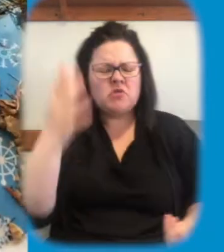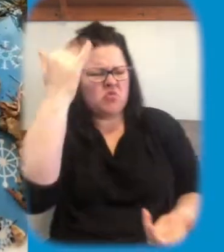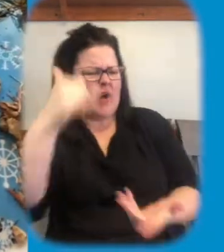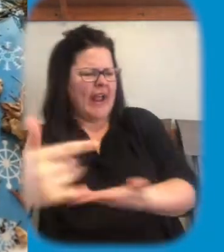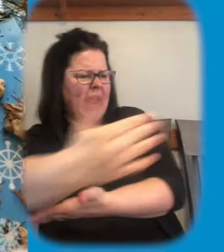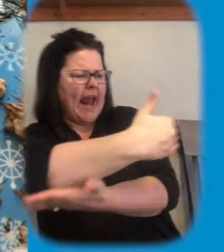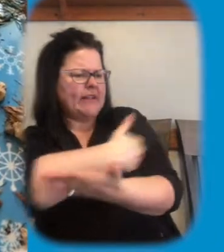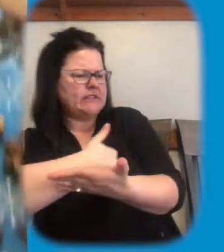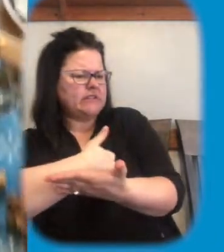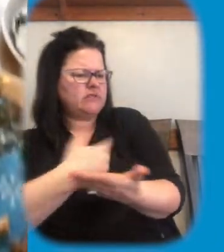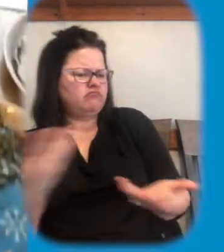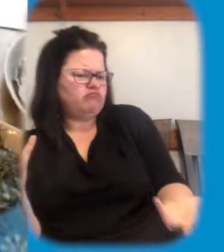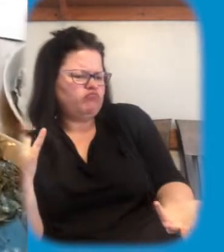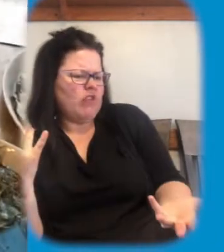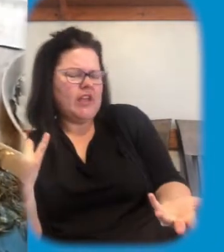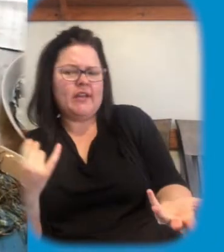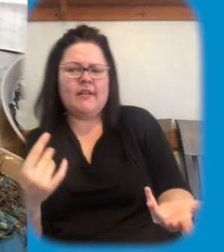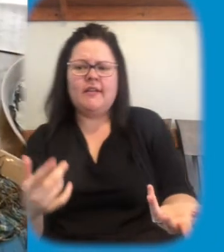soften my face.